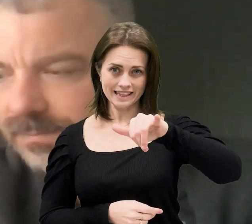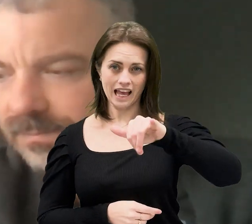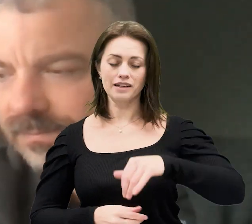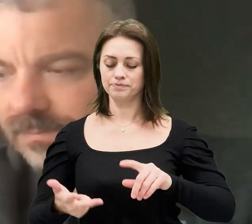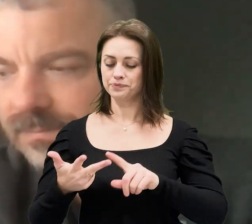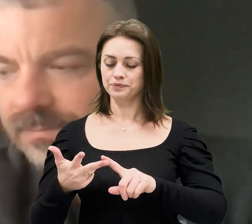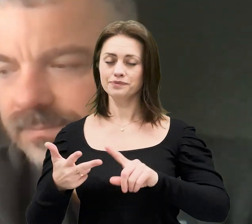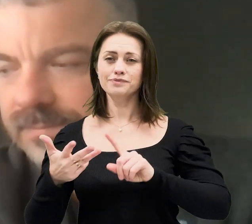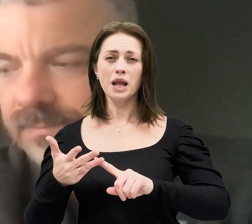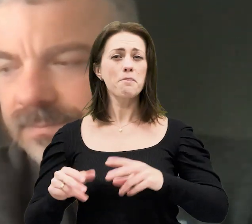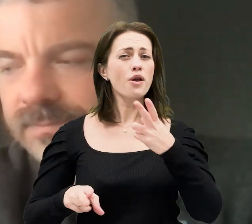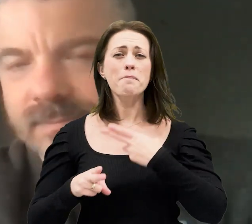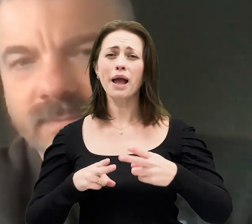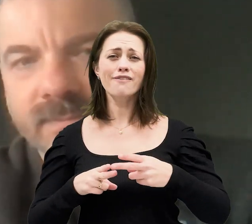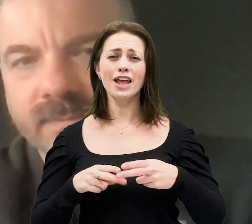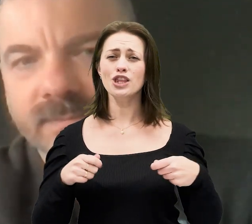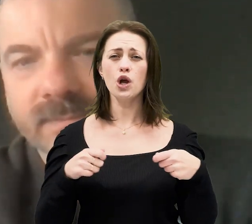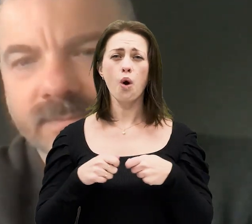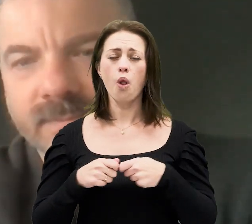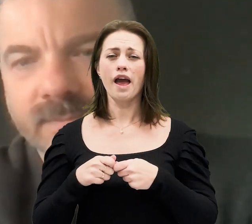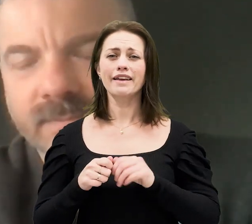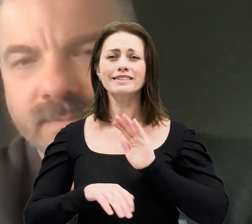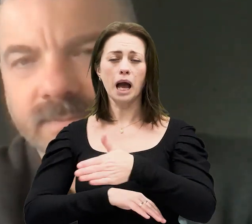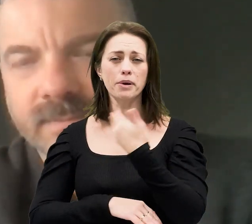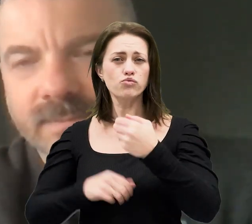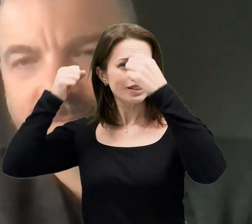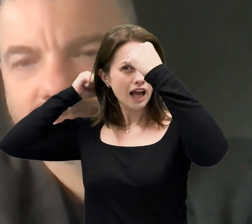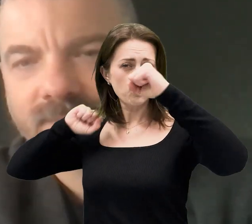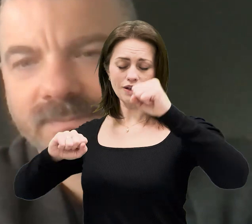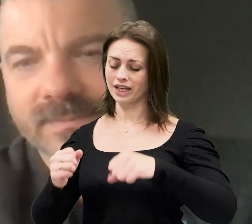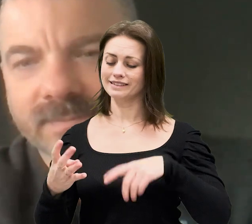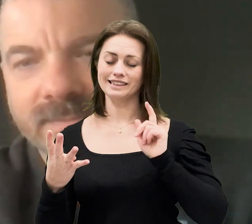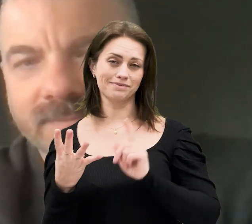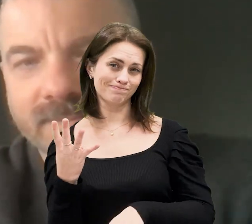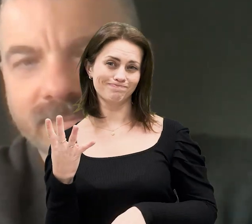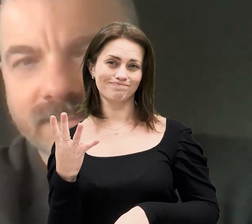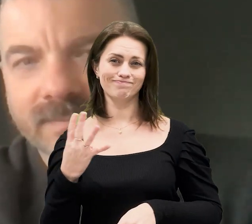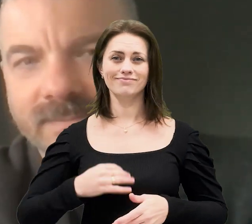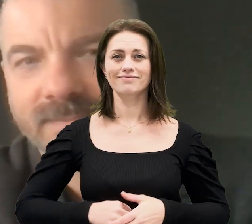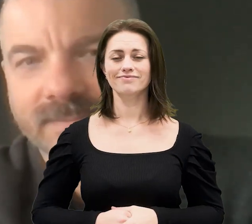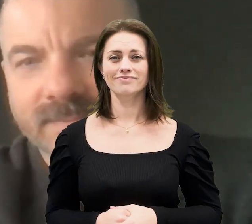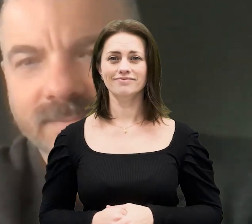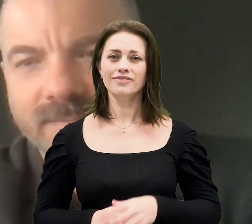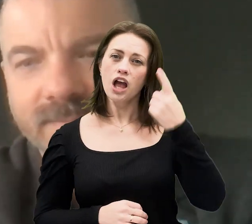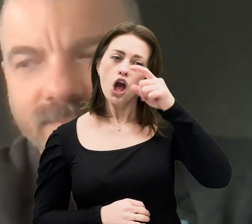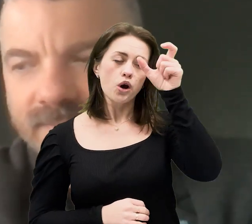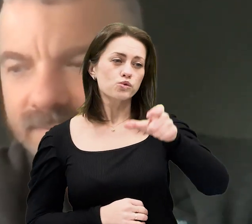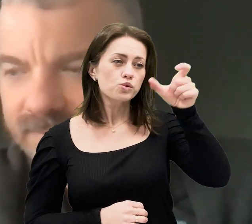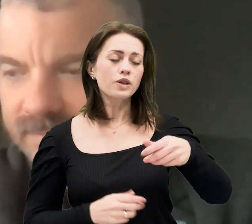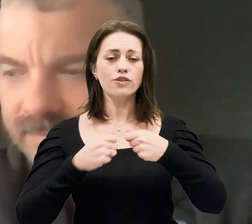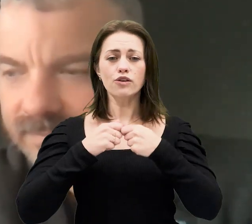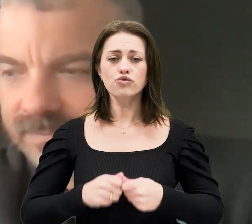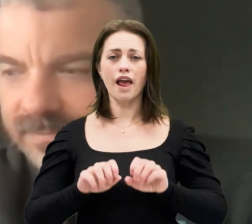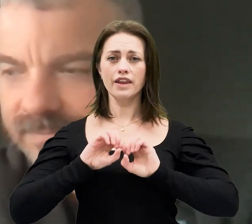in Nitra, my amazing colleagues from the University of West Bohemia, to the